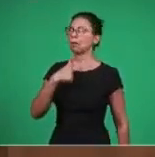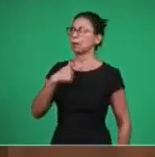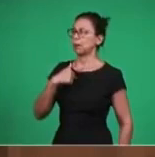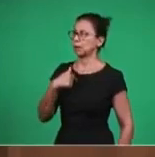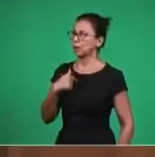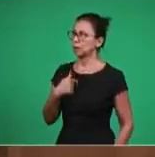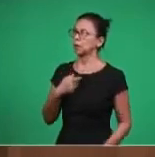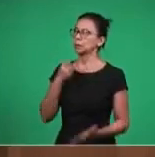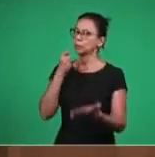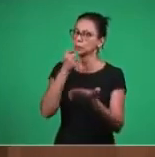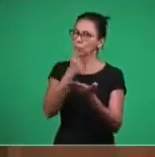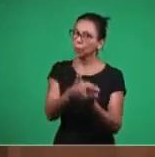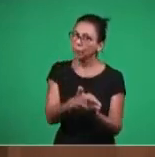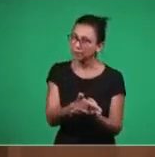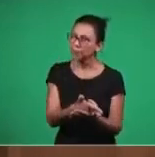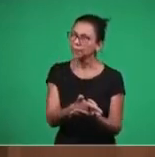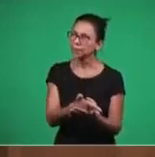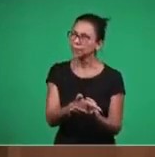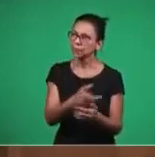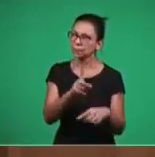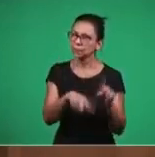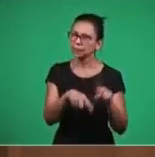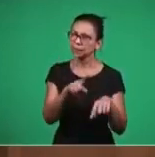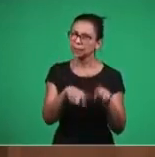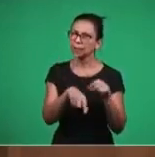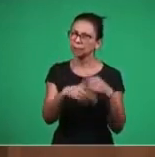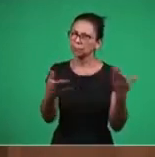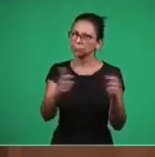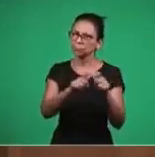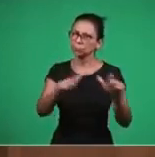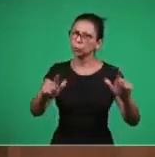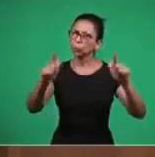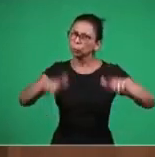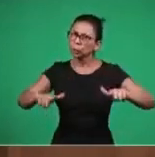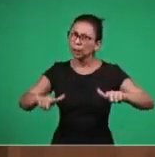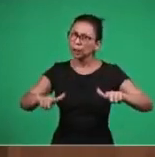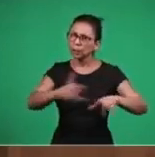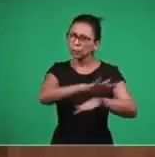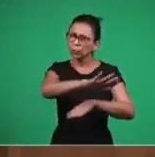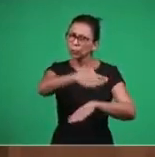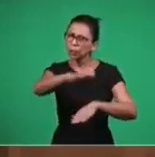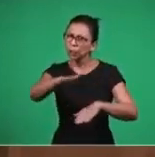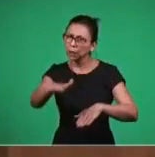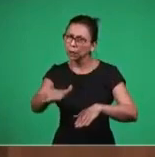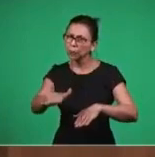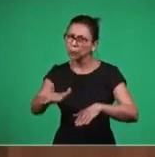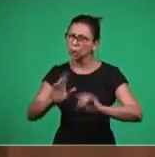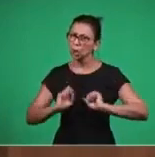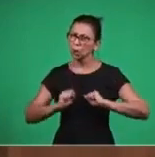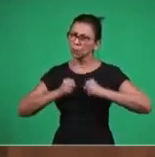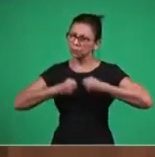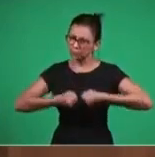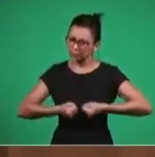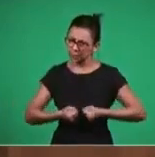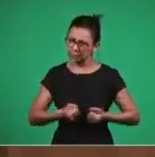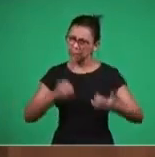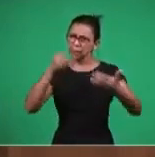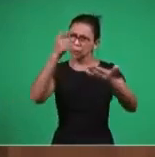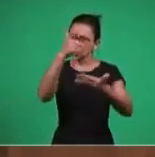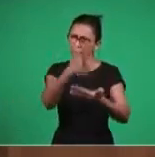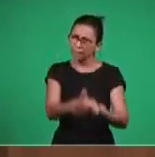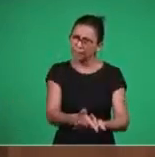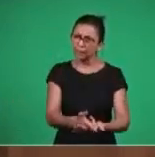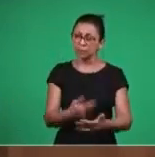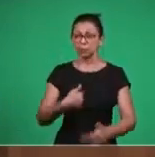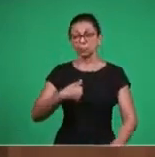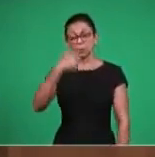field. I acquired something with my own human effort. So then I'm here because I'm a person that